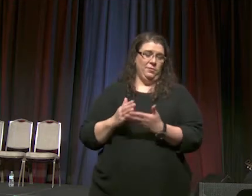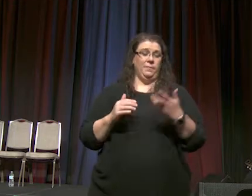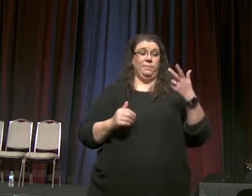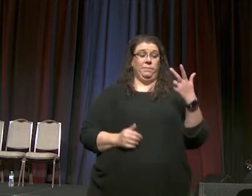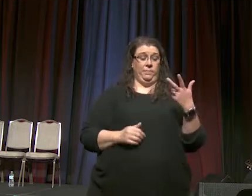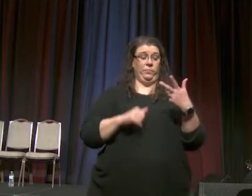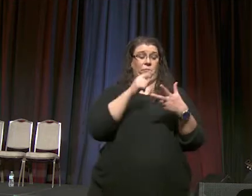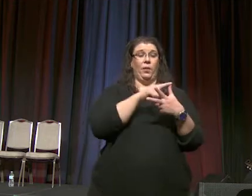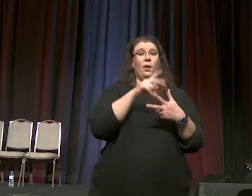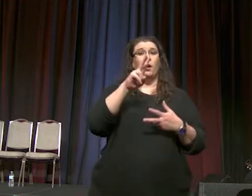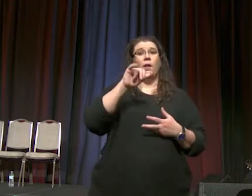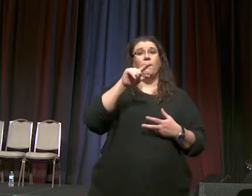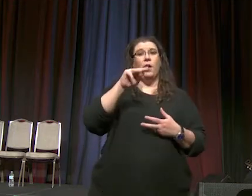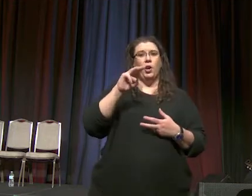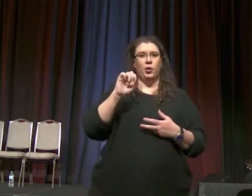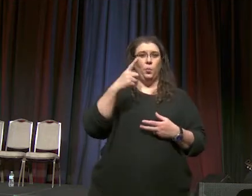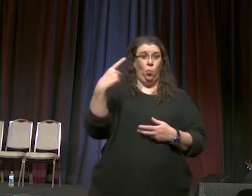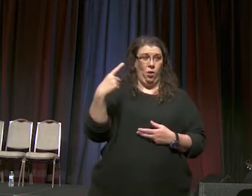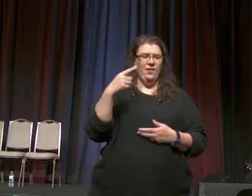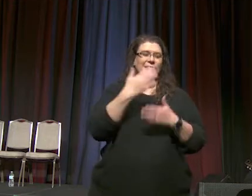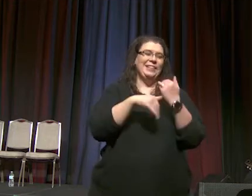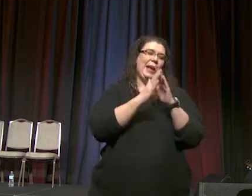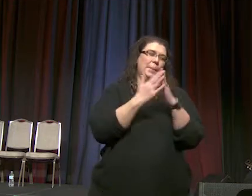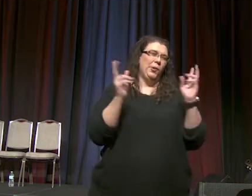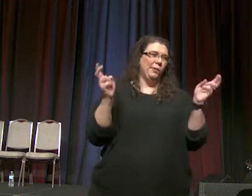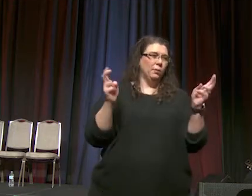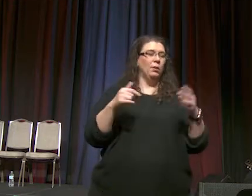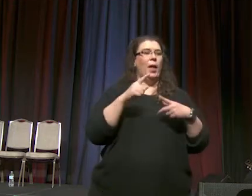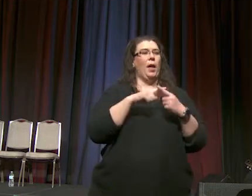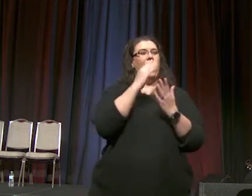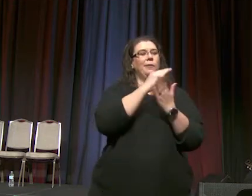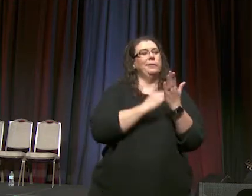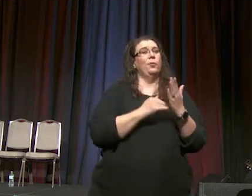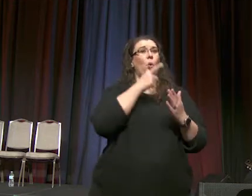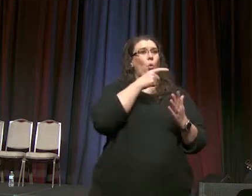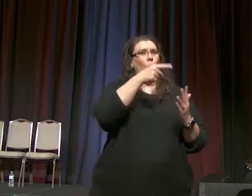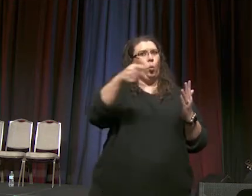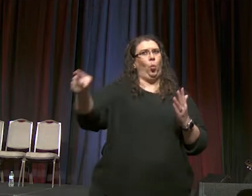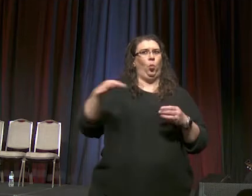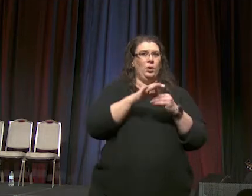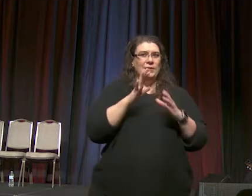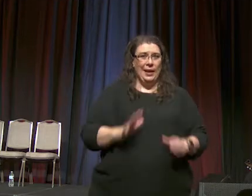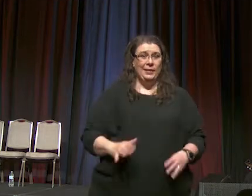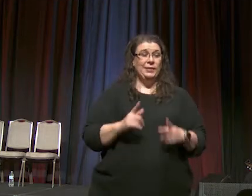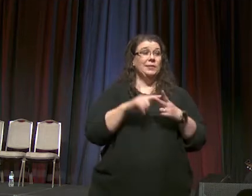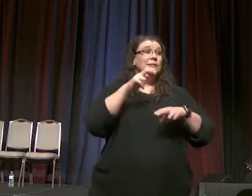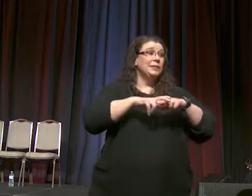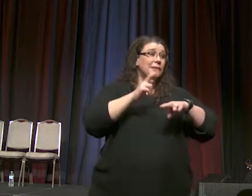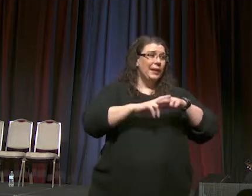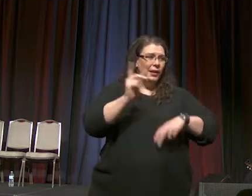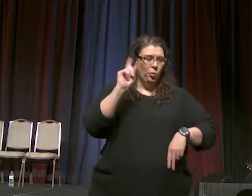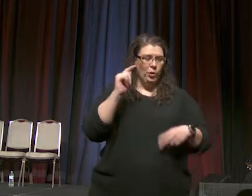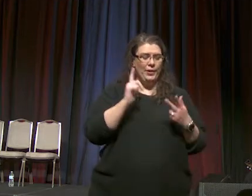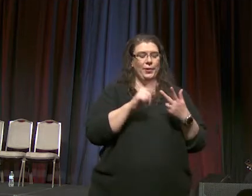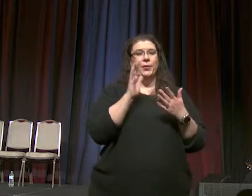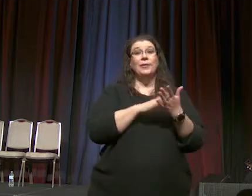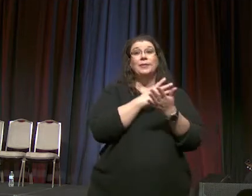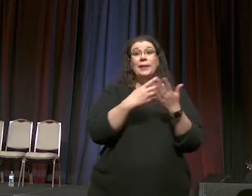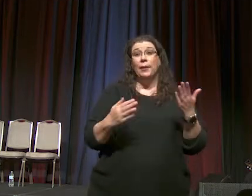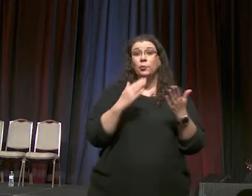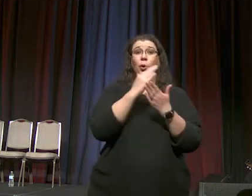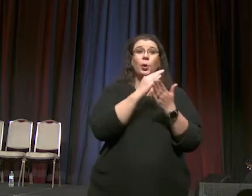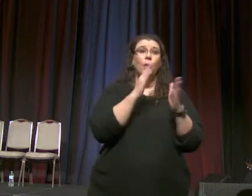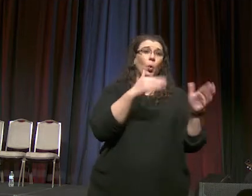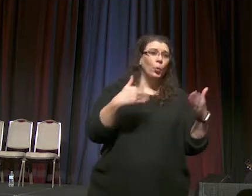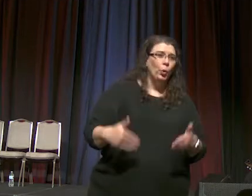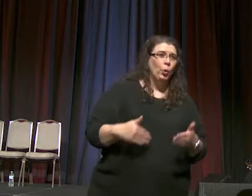1, is a handbook. The handbook contains the listing of delegates, the seating assignments, schedule, room listings,